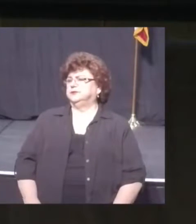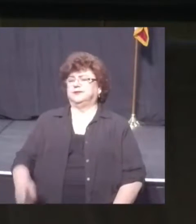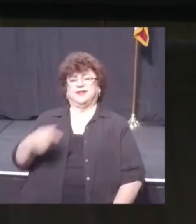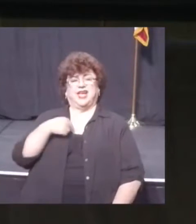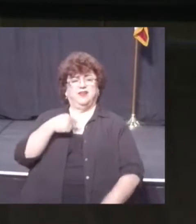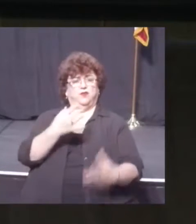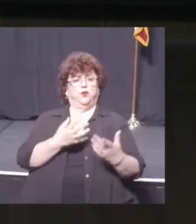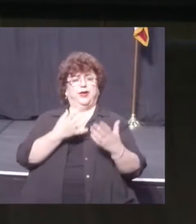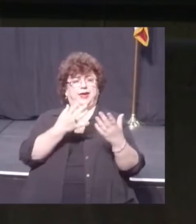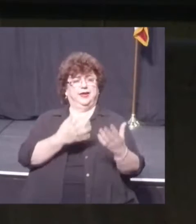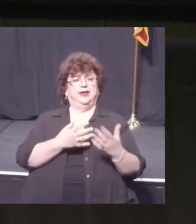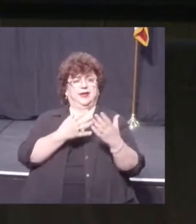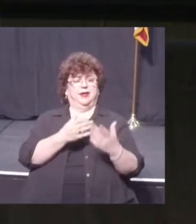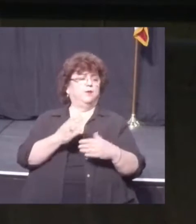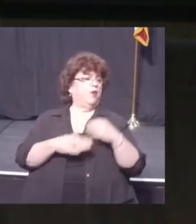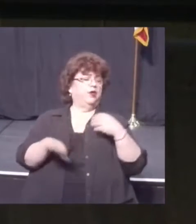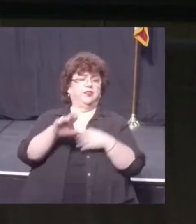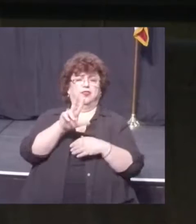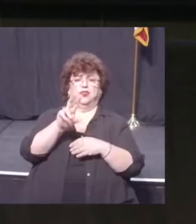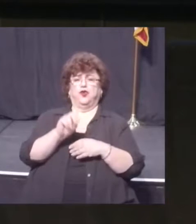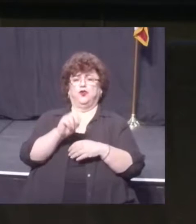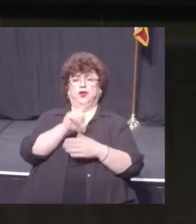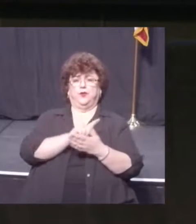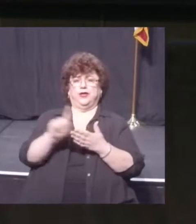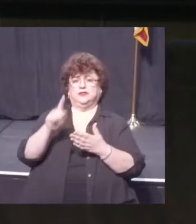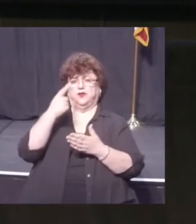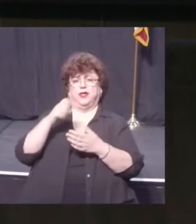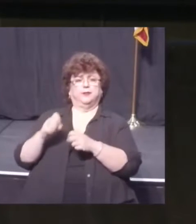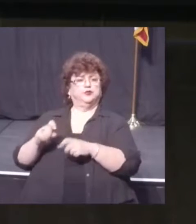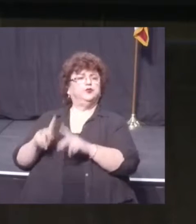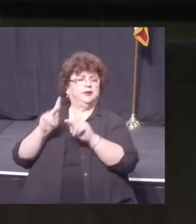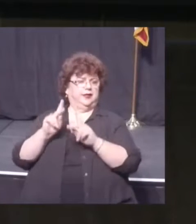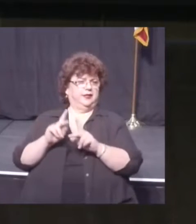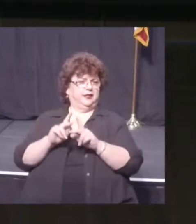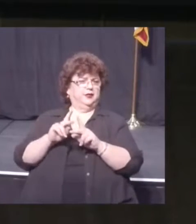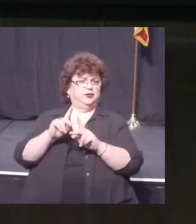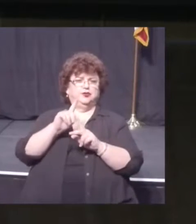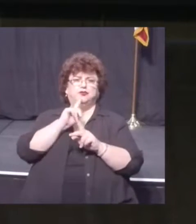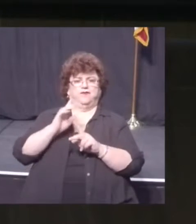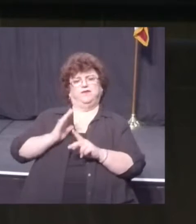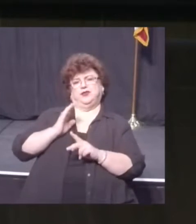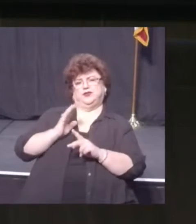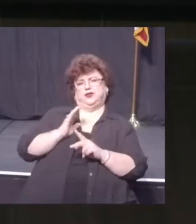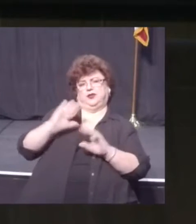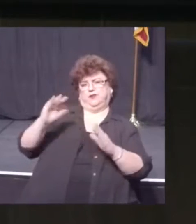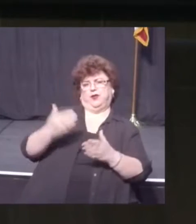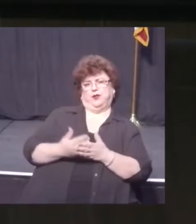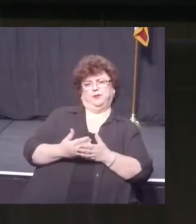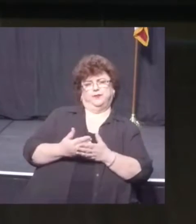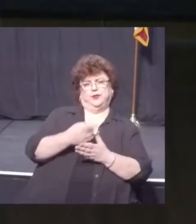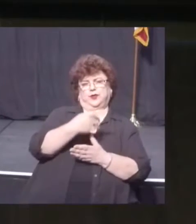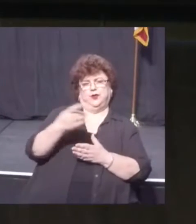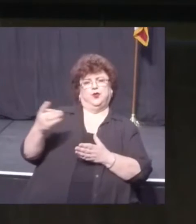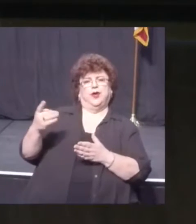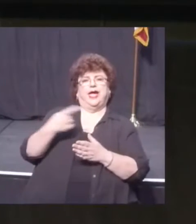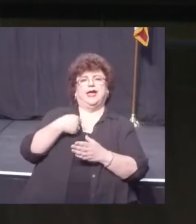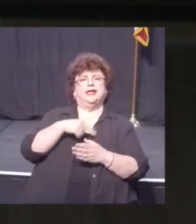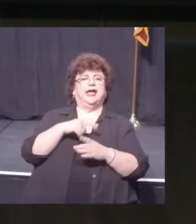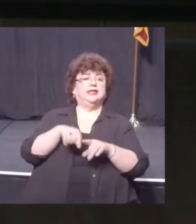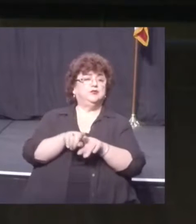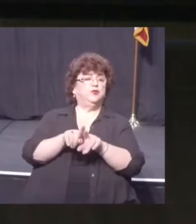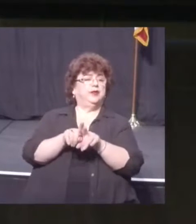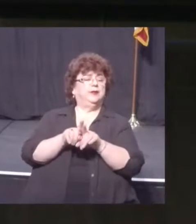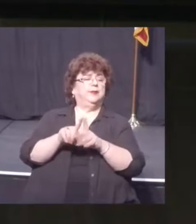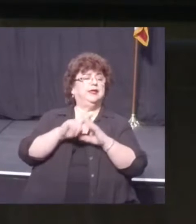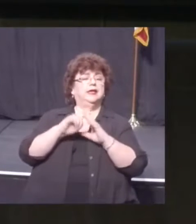I've waited more than 30 weeks for the opportunity officially to greet you as we begin our grand journey